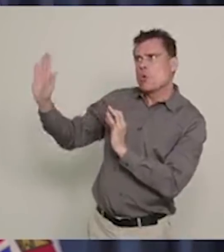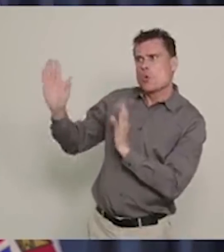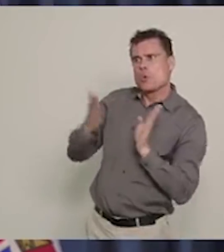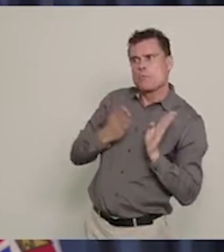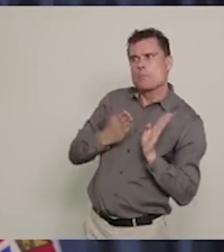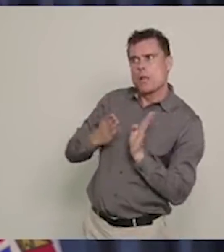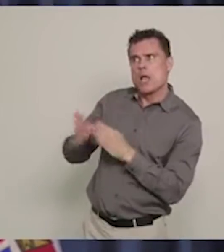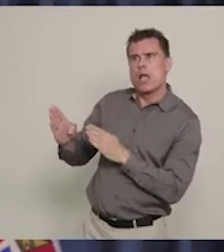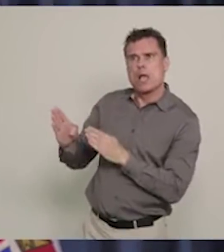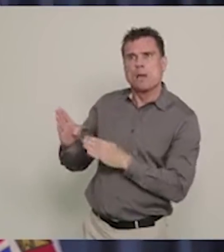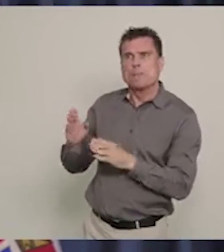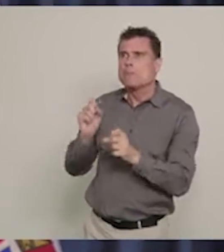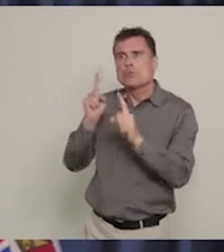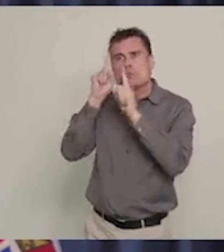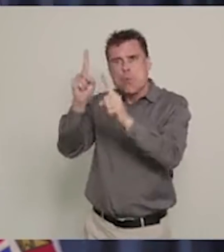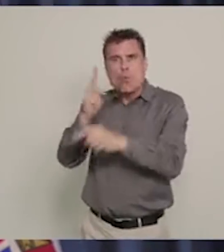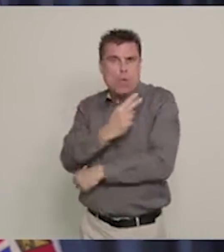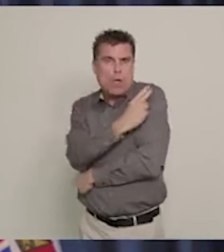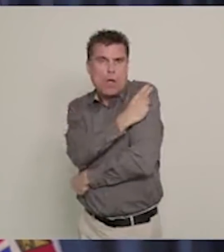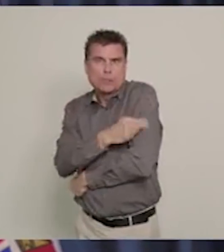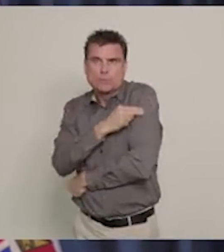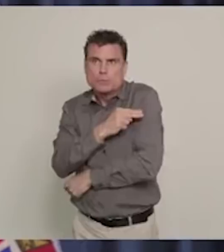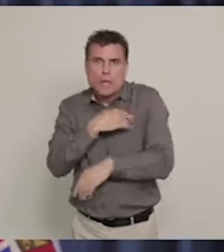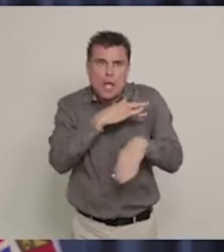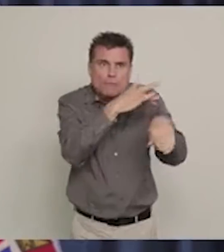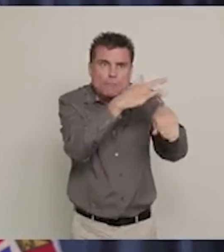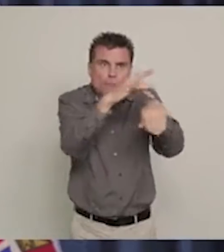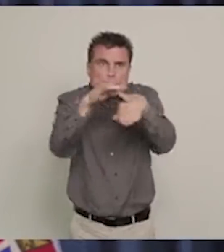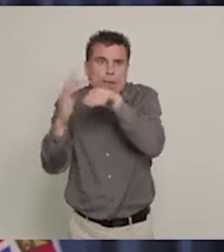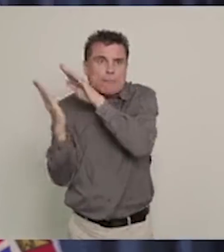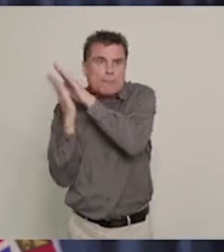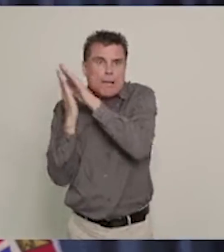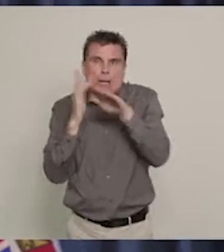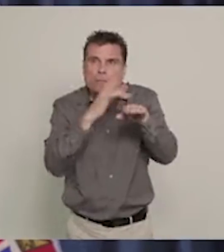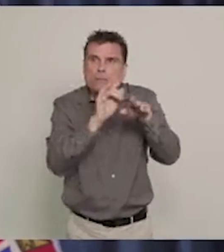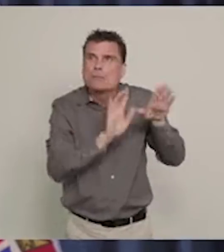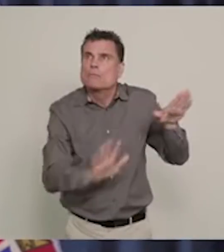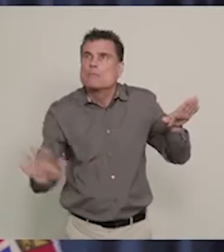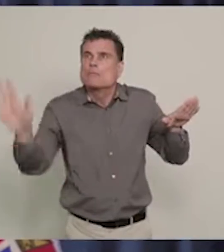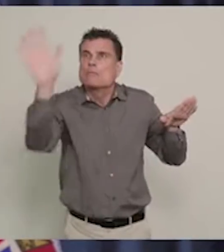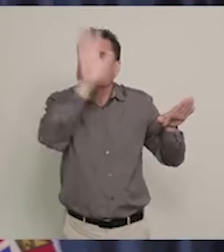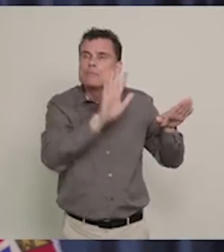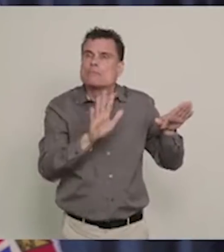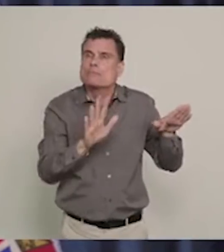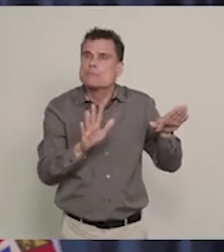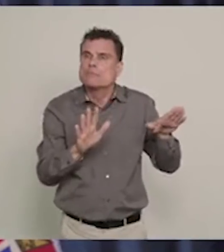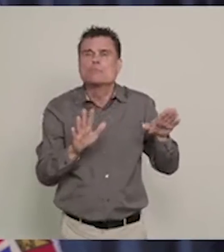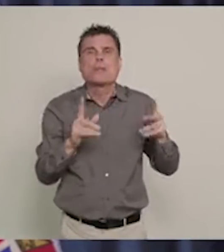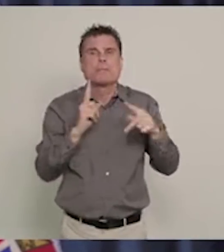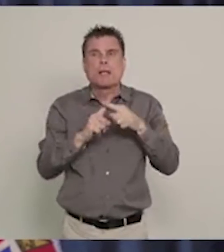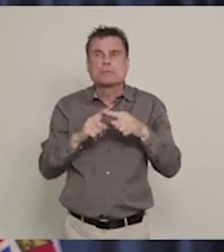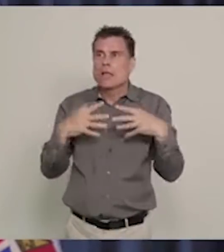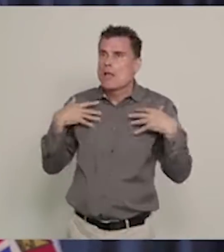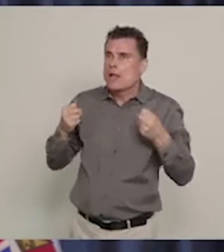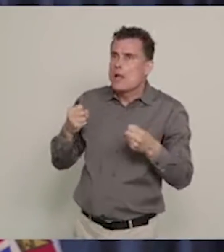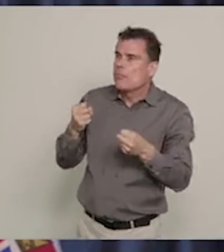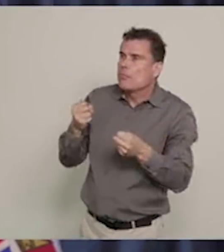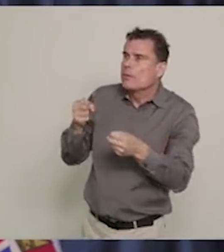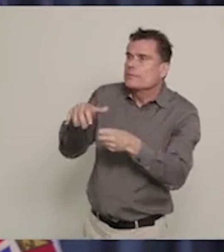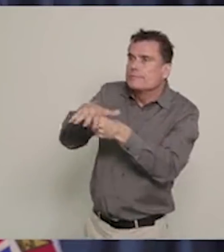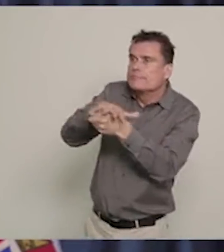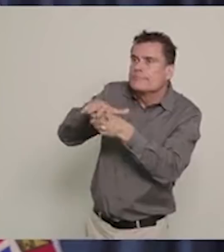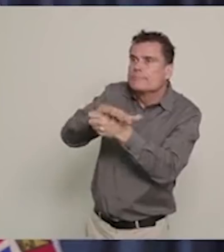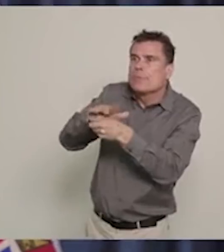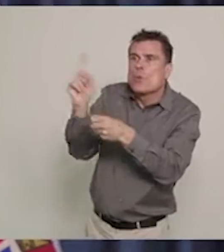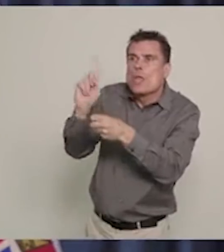and this is just a natural evolution of those implementing those policy decisions. With respect to equipment, we've been working